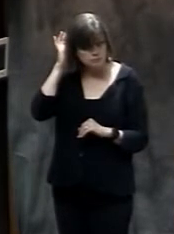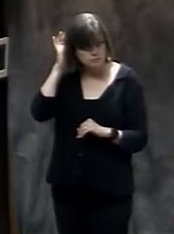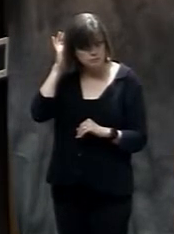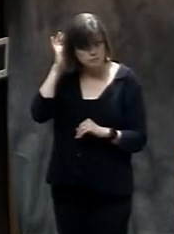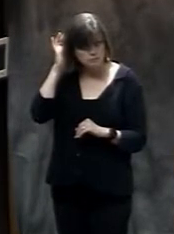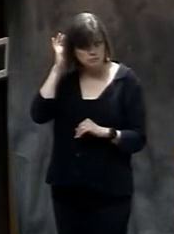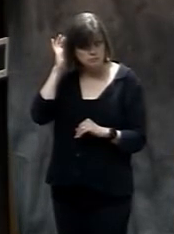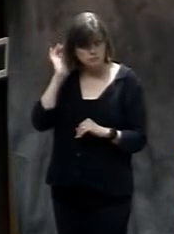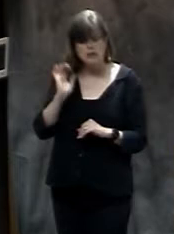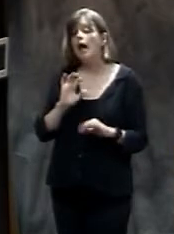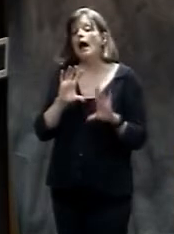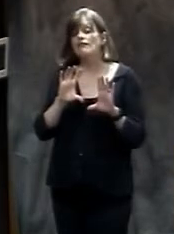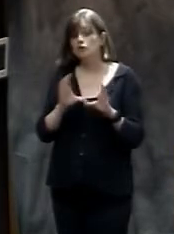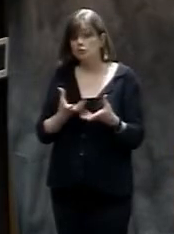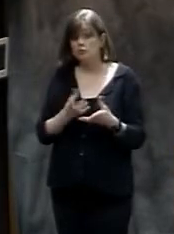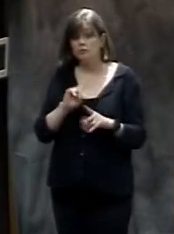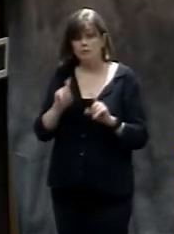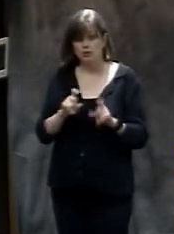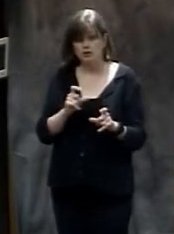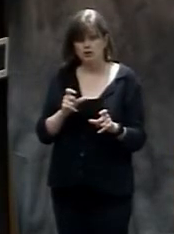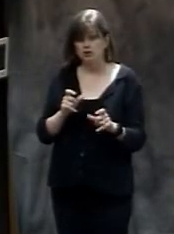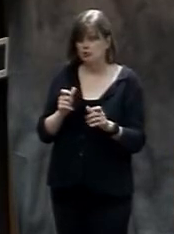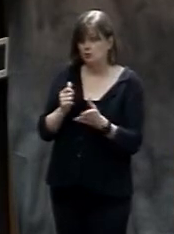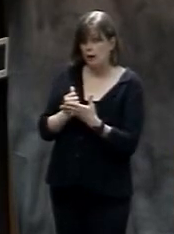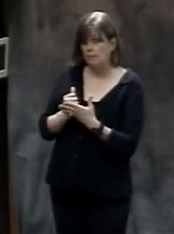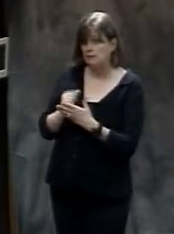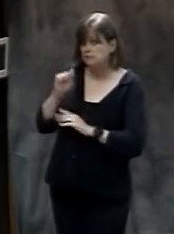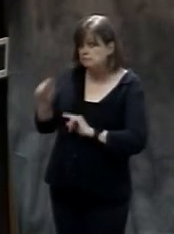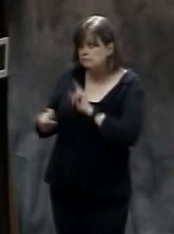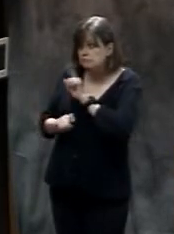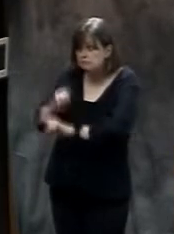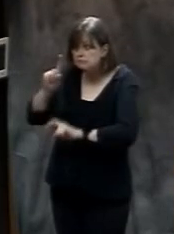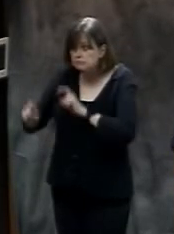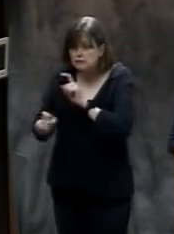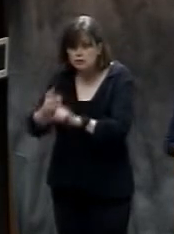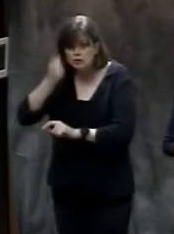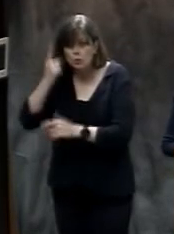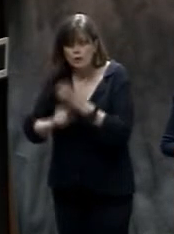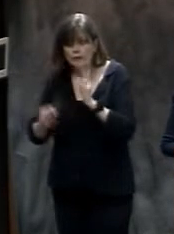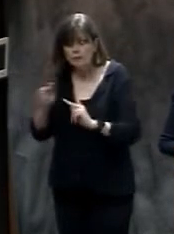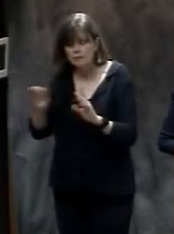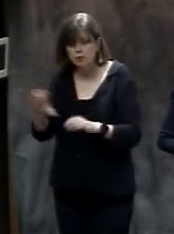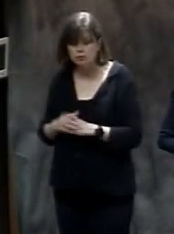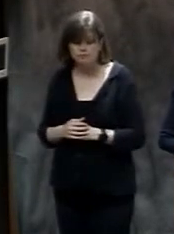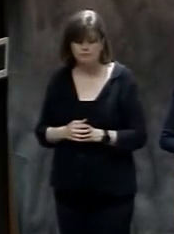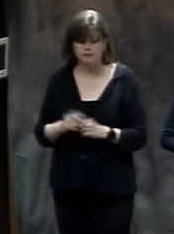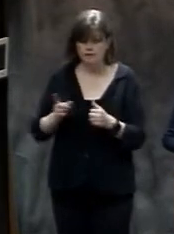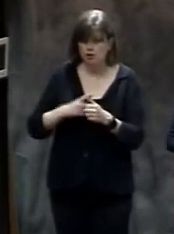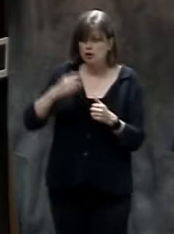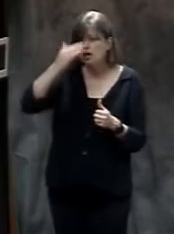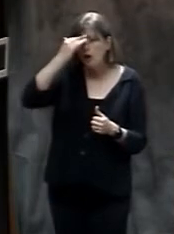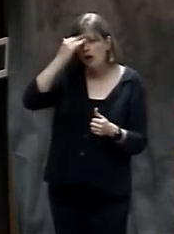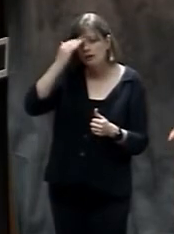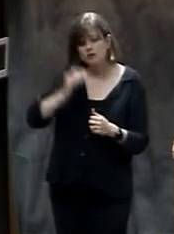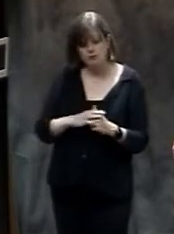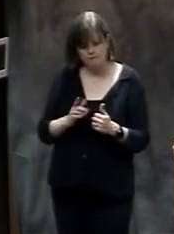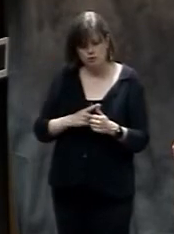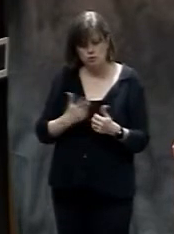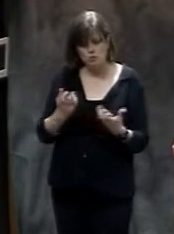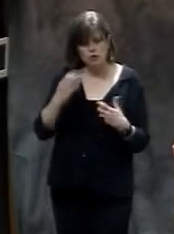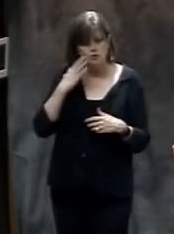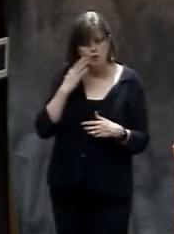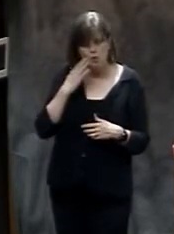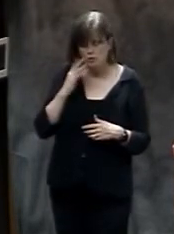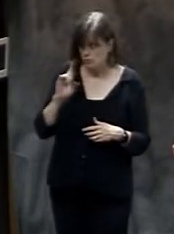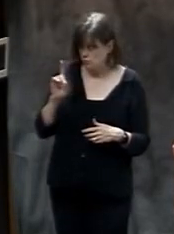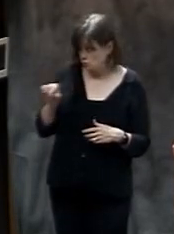that we try to get at to give us a better understanding of what's going on from the human side. The first one is knowledge. We want to know if people know how these